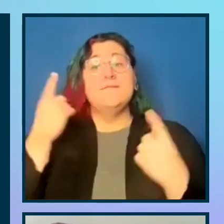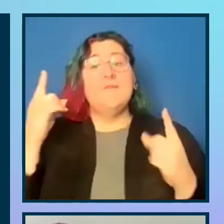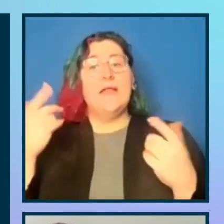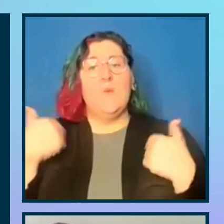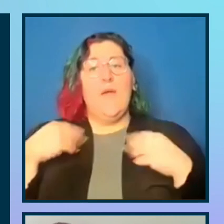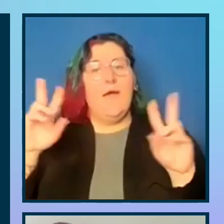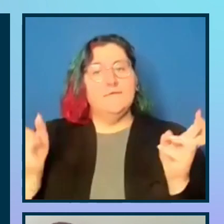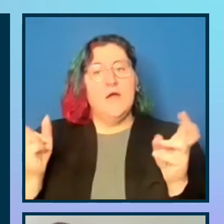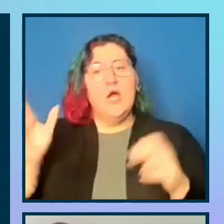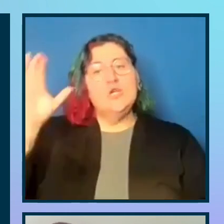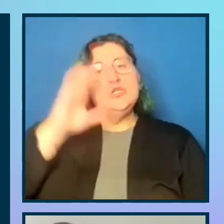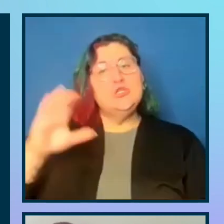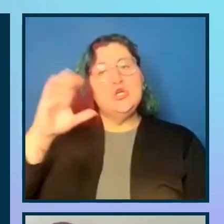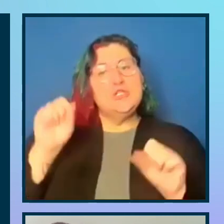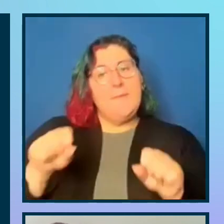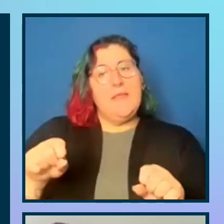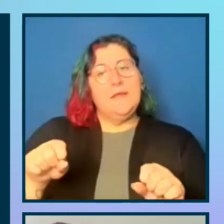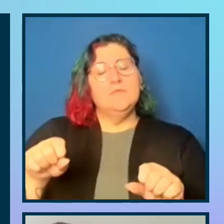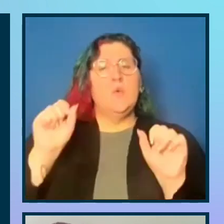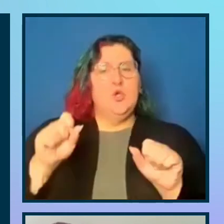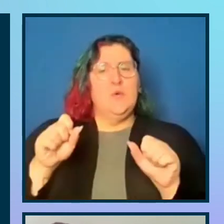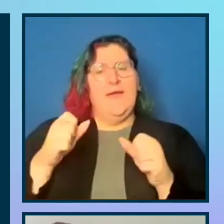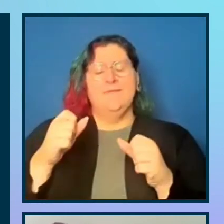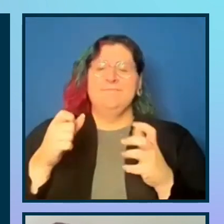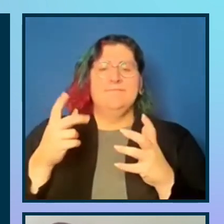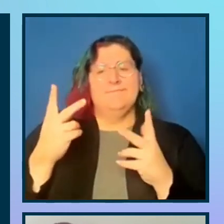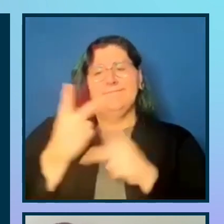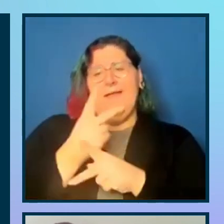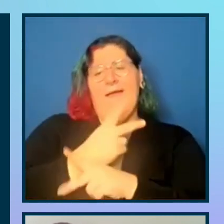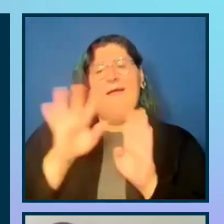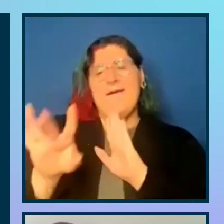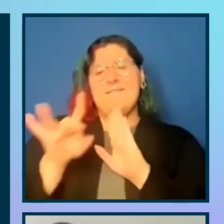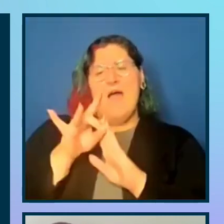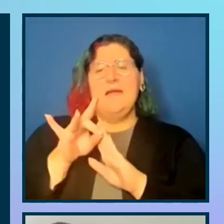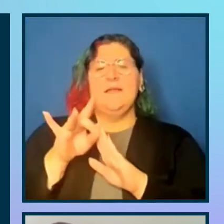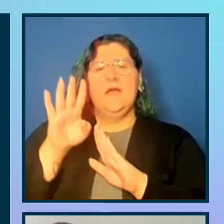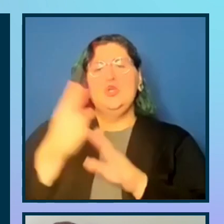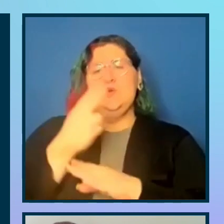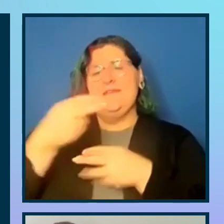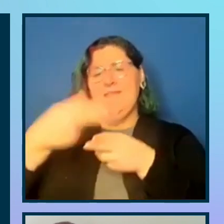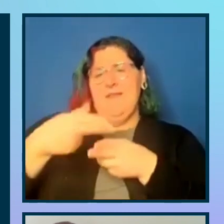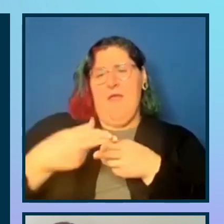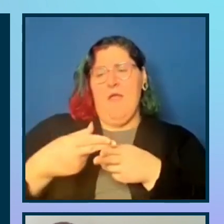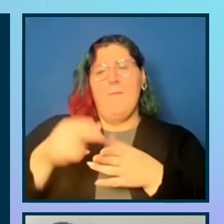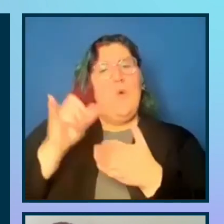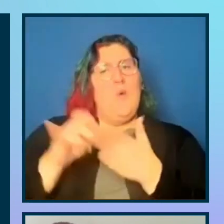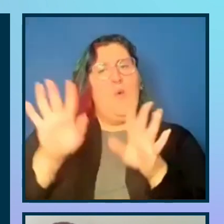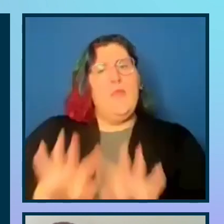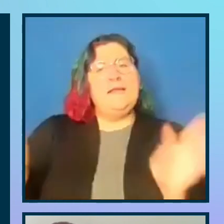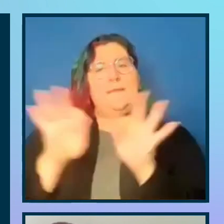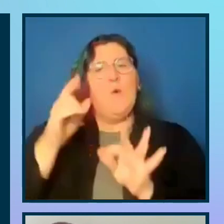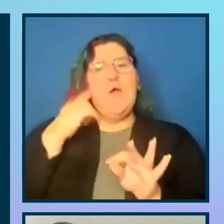the search input, which dynamically filters branches by name. This is particularly useful for our developer customers who have